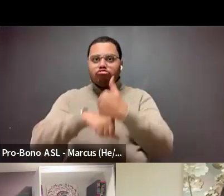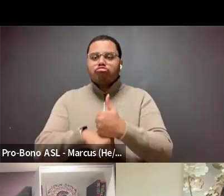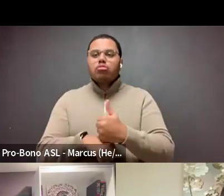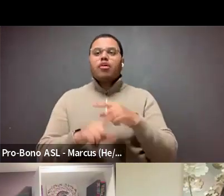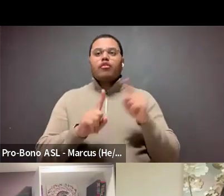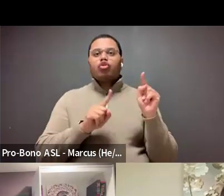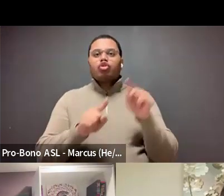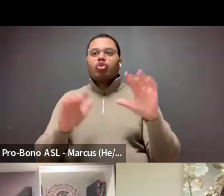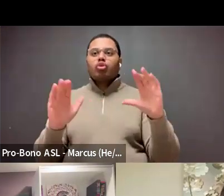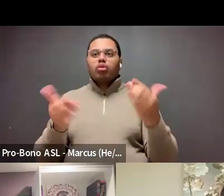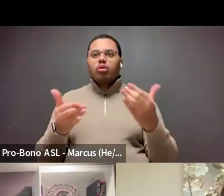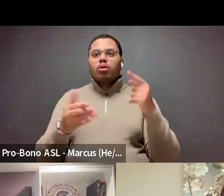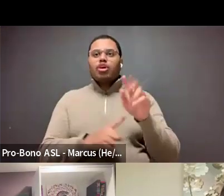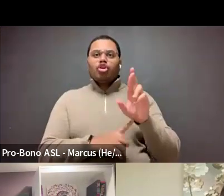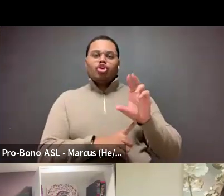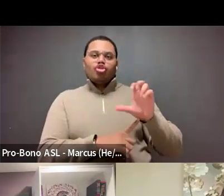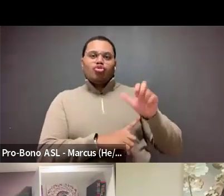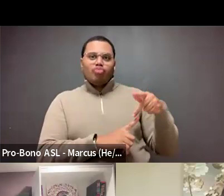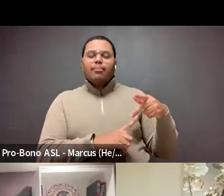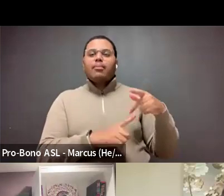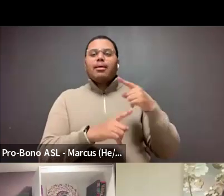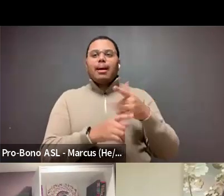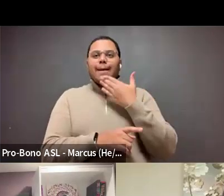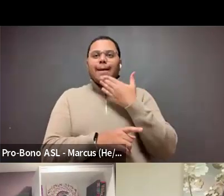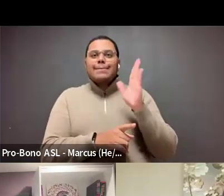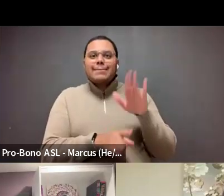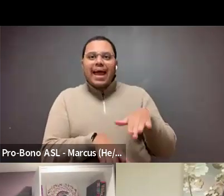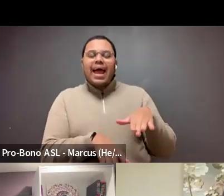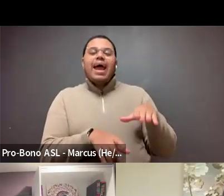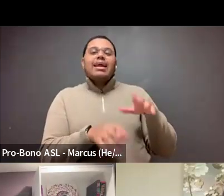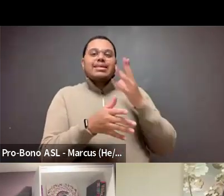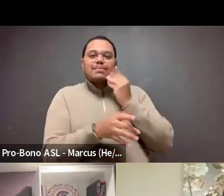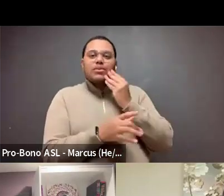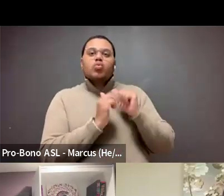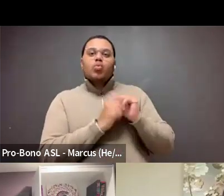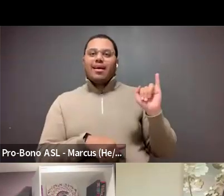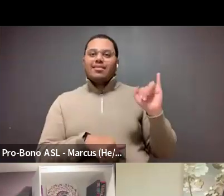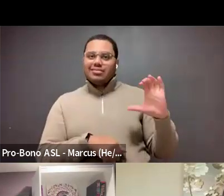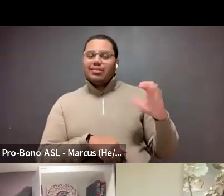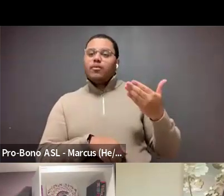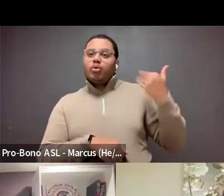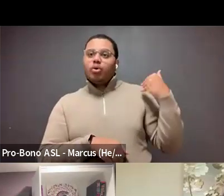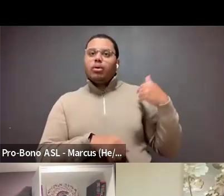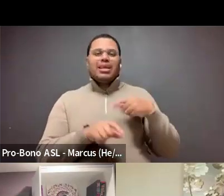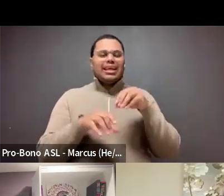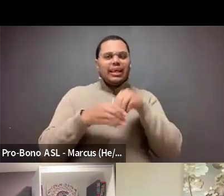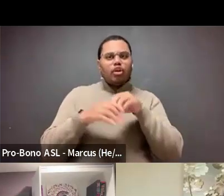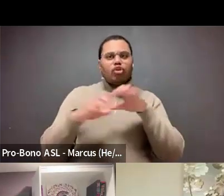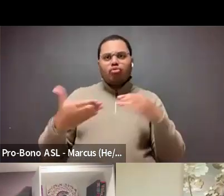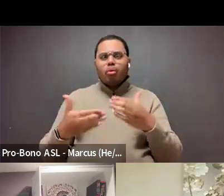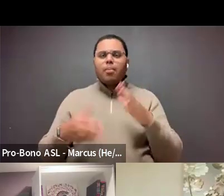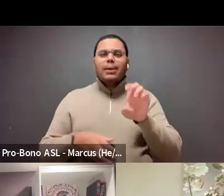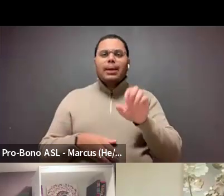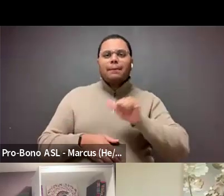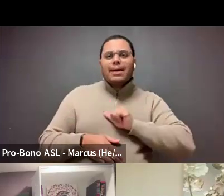have been in rep and have had a bad experience with an IC before. And so to be able to just be in the room and be myself, or sometimes I've had